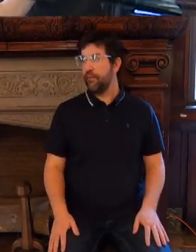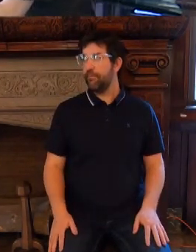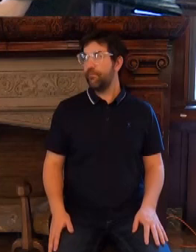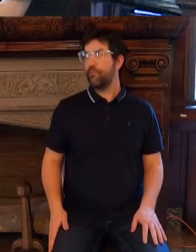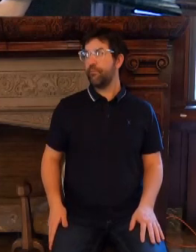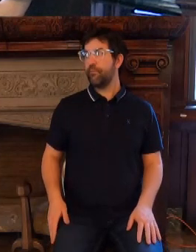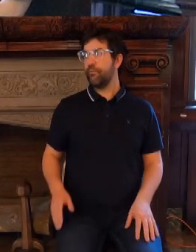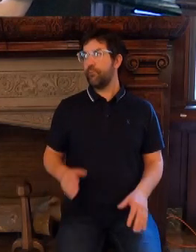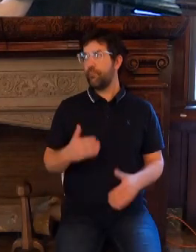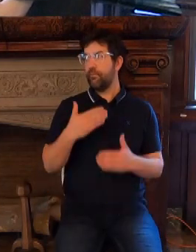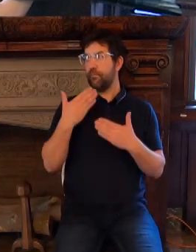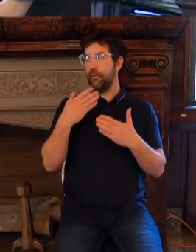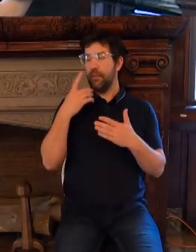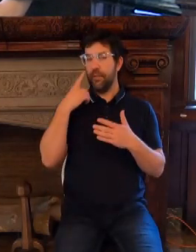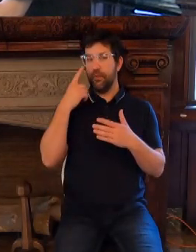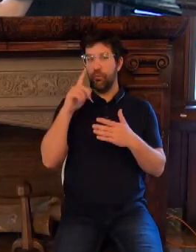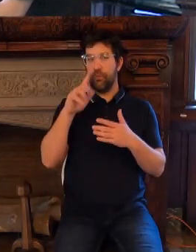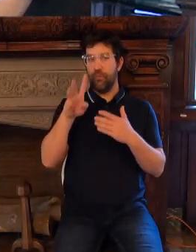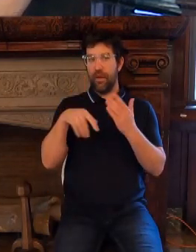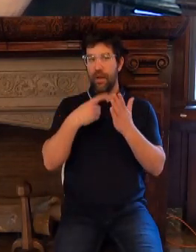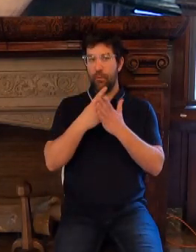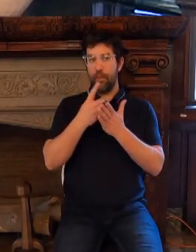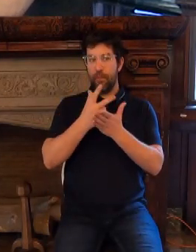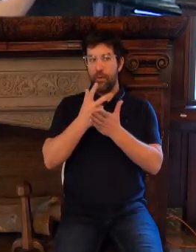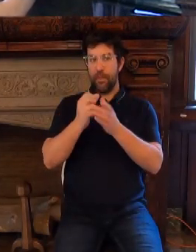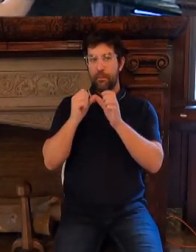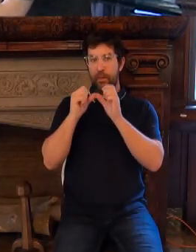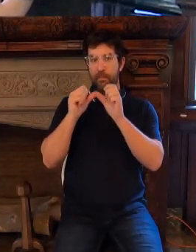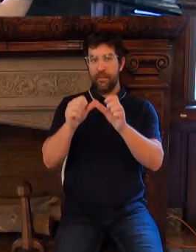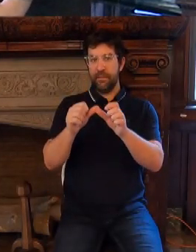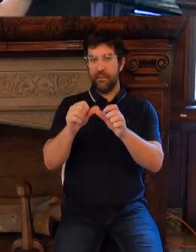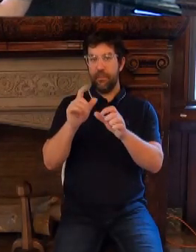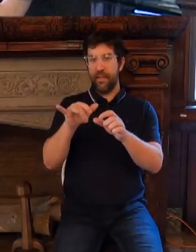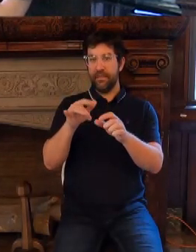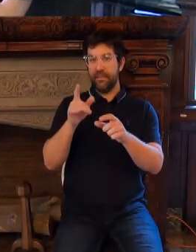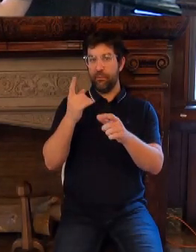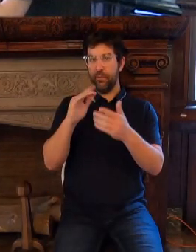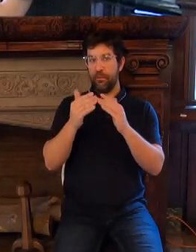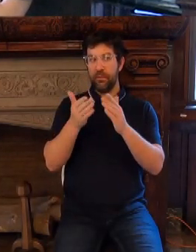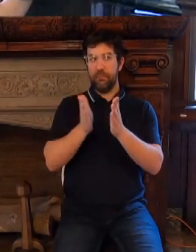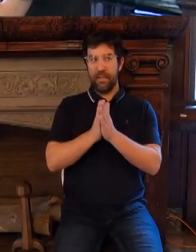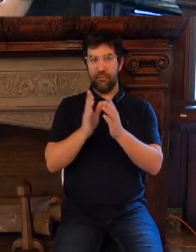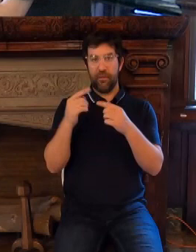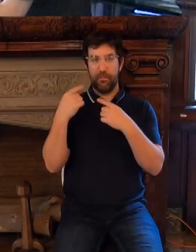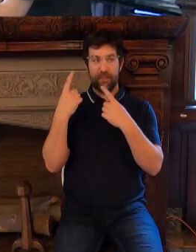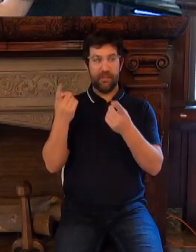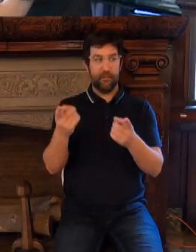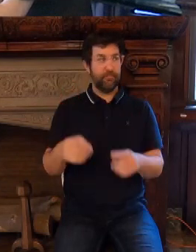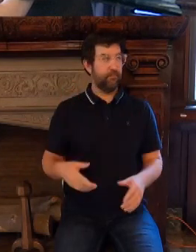that you do wish to have the 24-hour parking permanent and not temporary, because that's what our community is asking. Great.